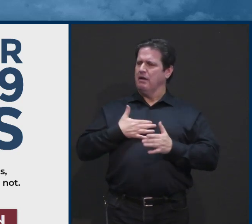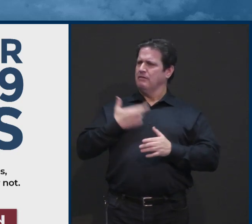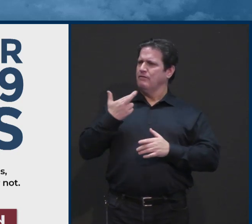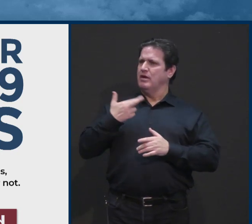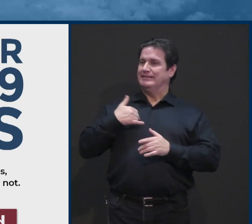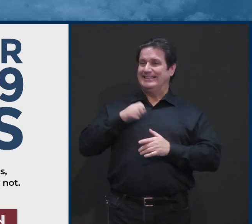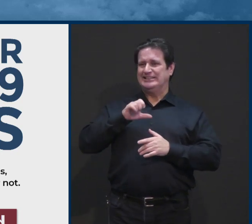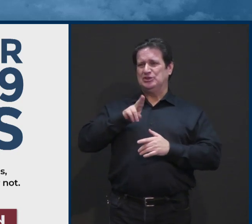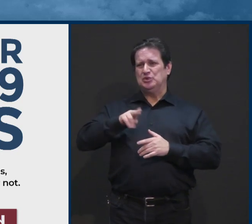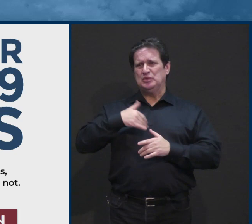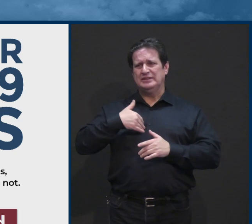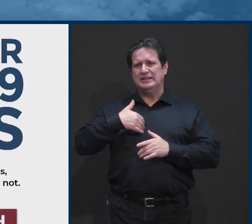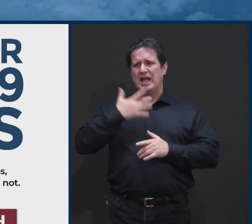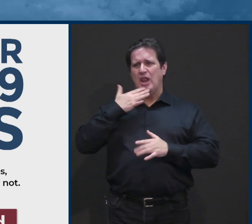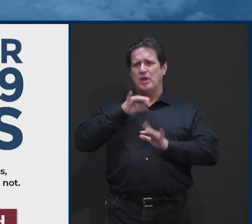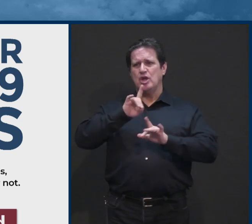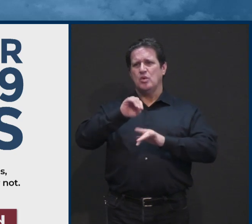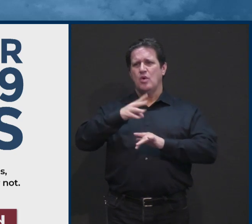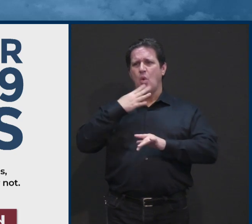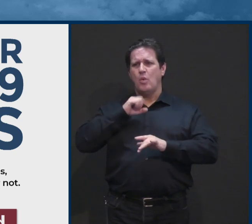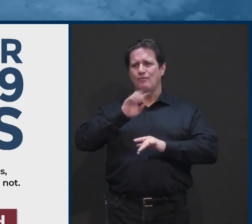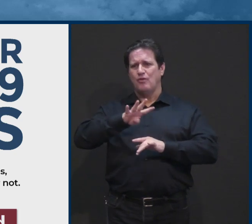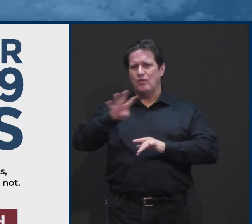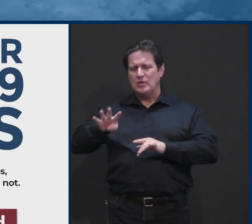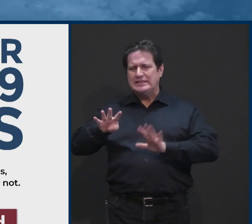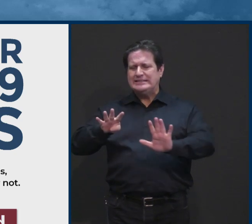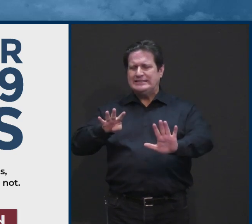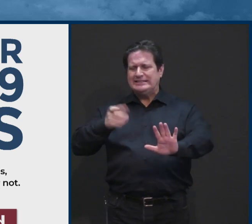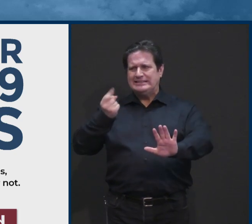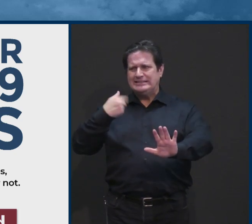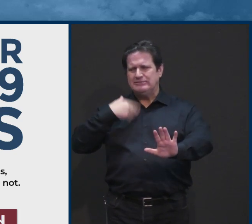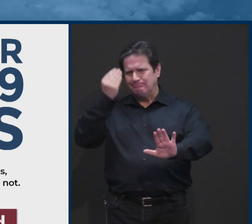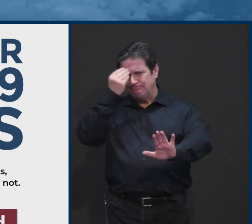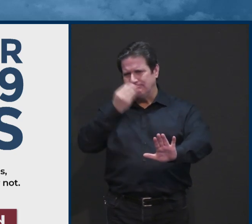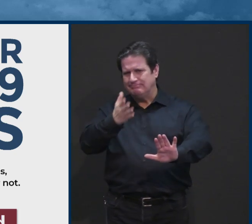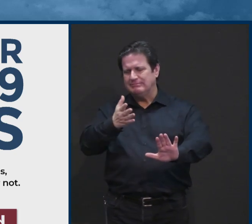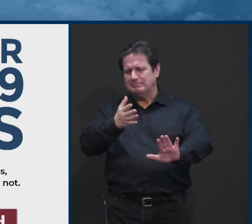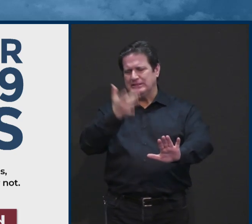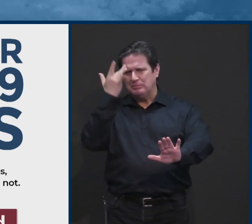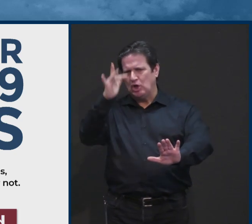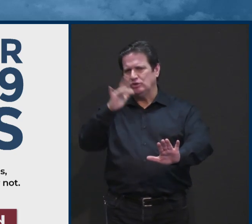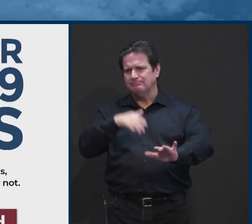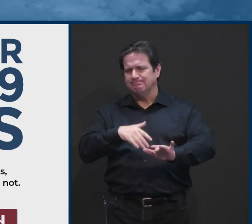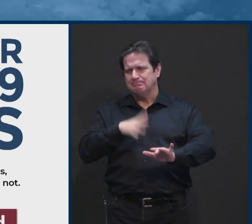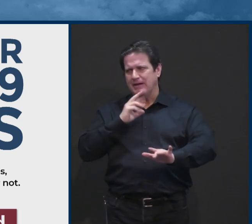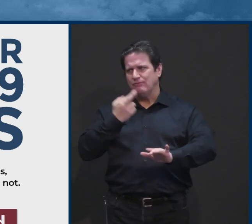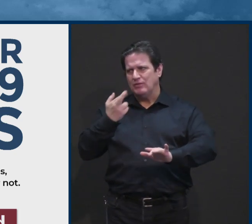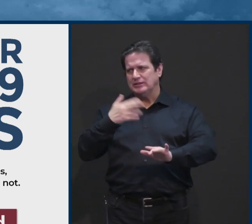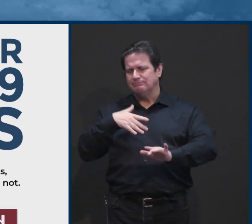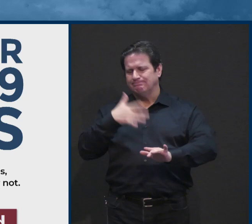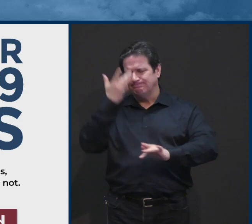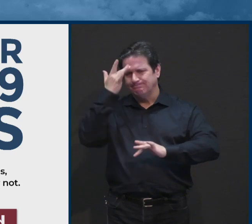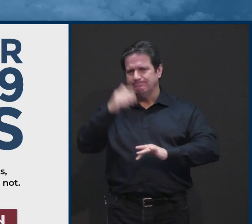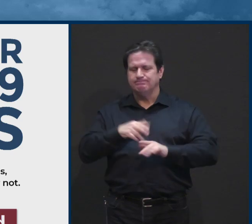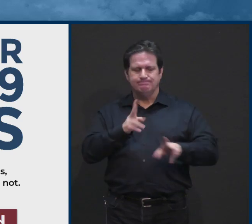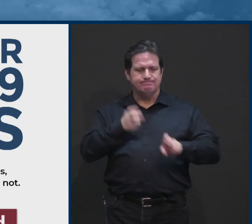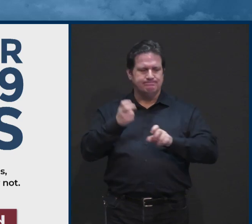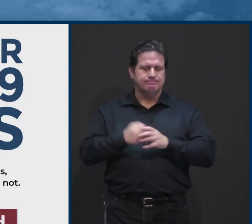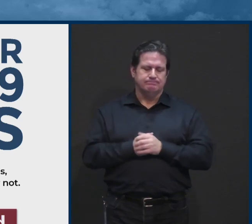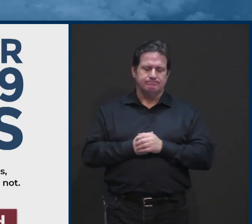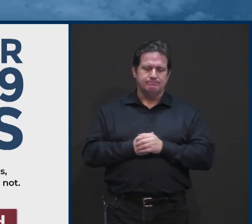ICU right now with COVID, 44 years old. So be smart this Thanksgiving because he won't be seeing his kids Thursday. Thank you very